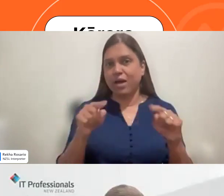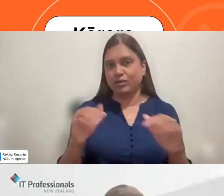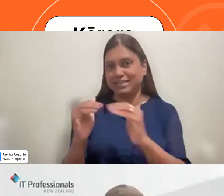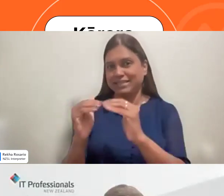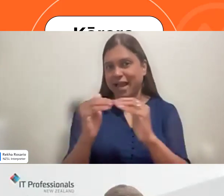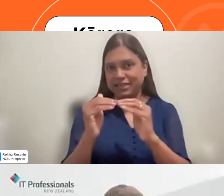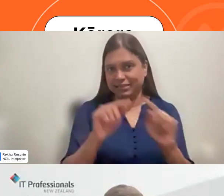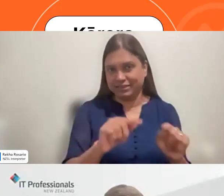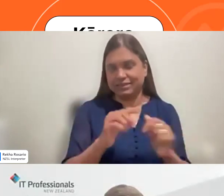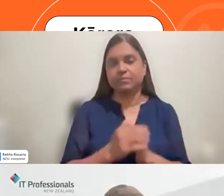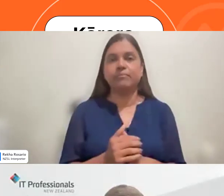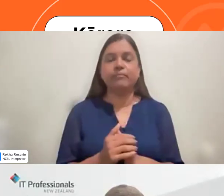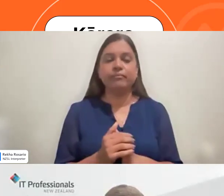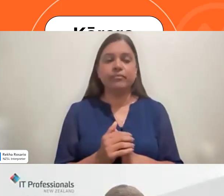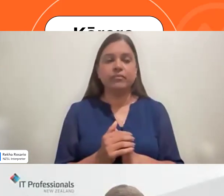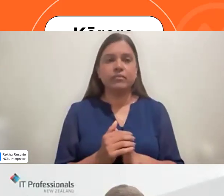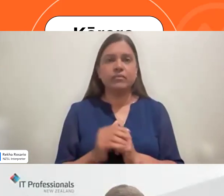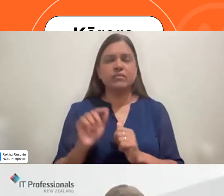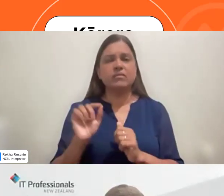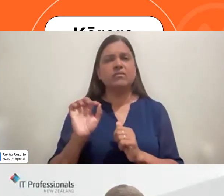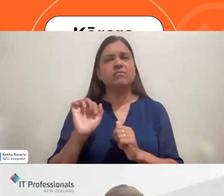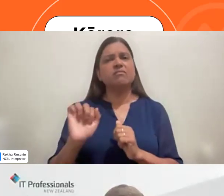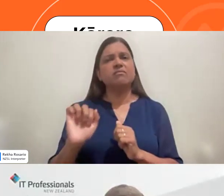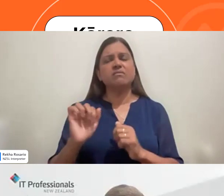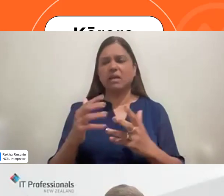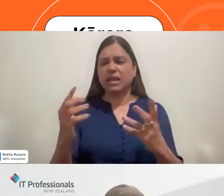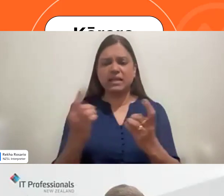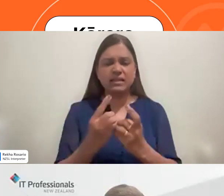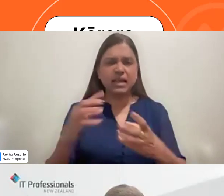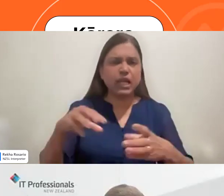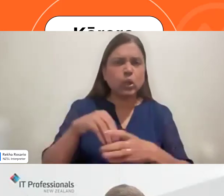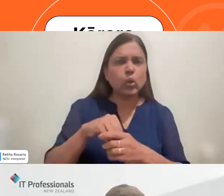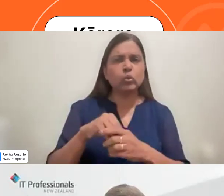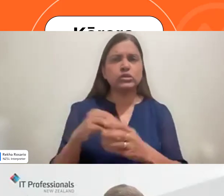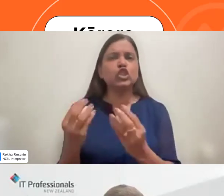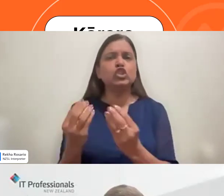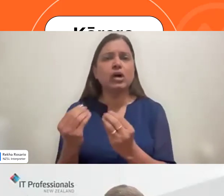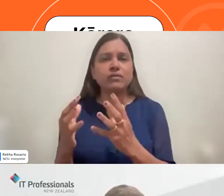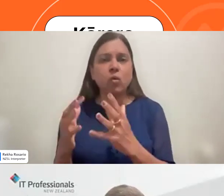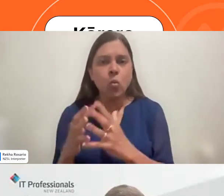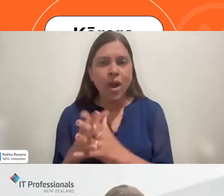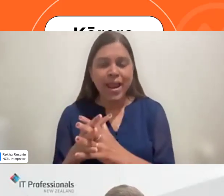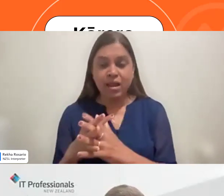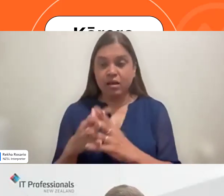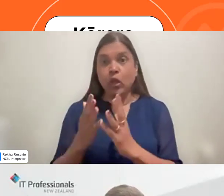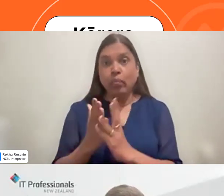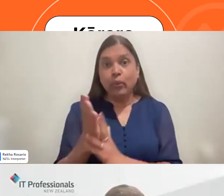websites or anything including software that we can access through a web browser.